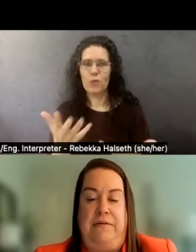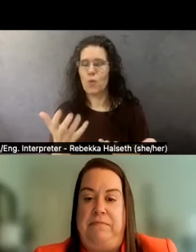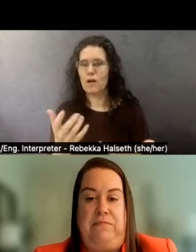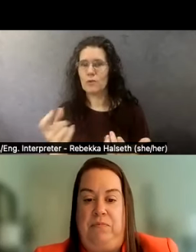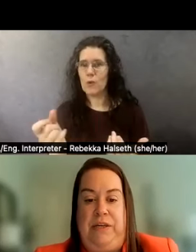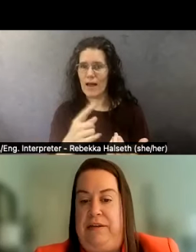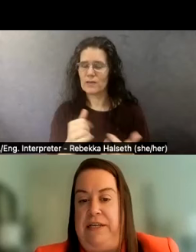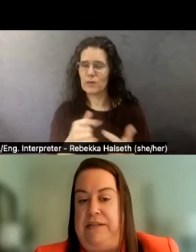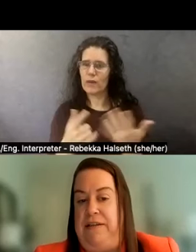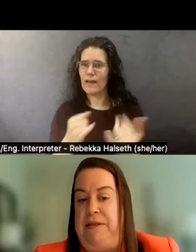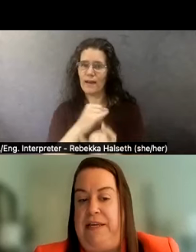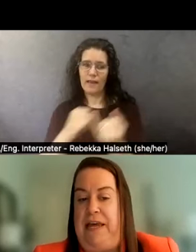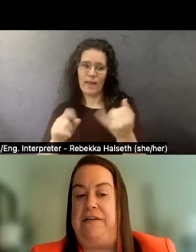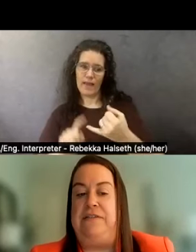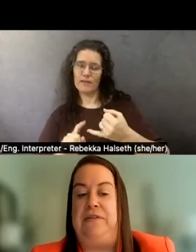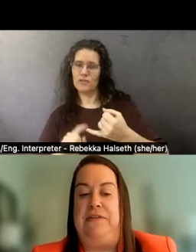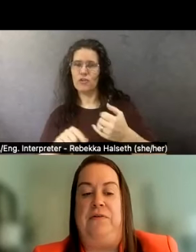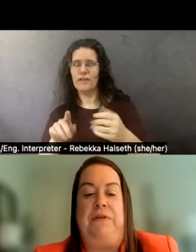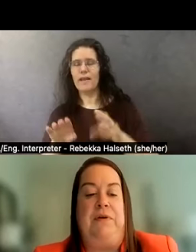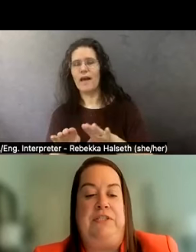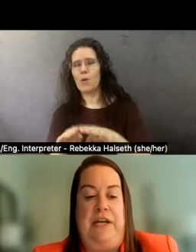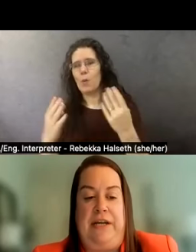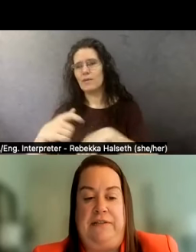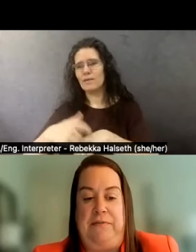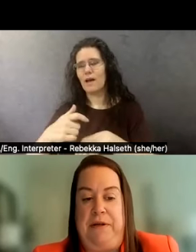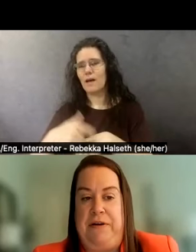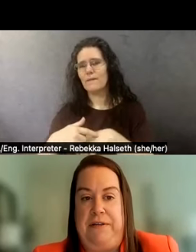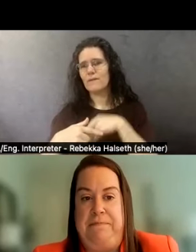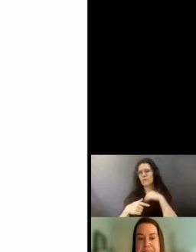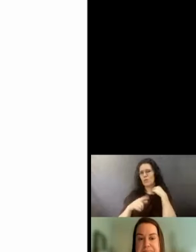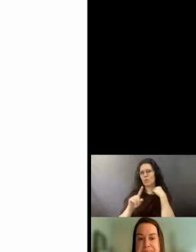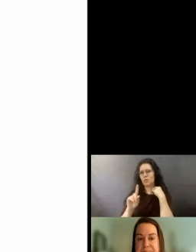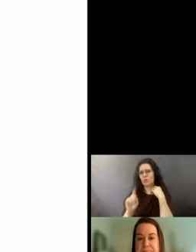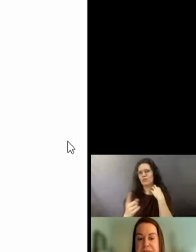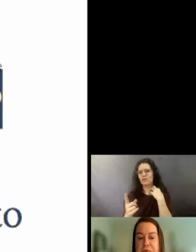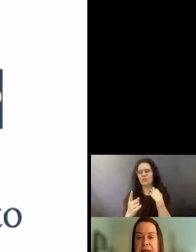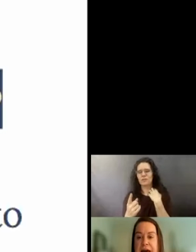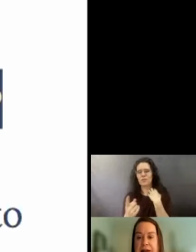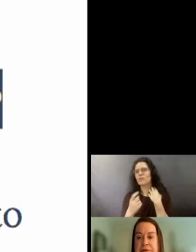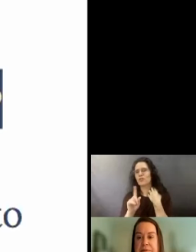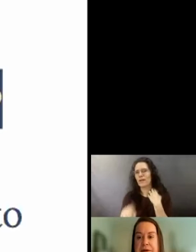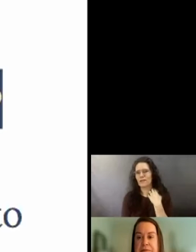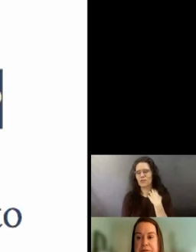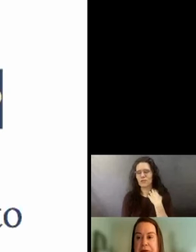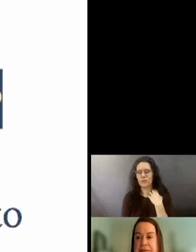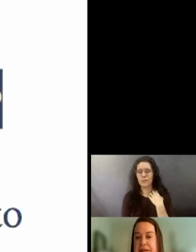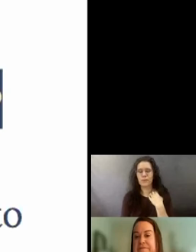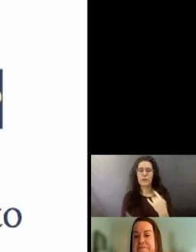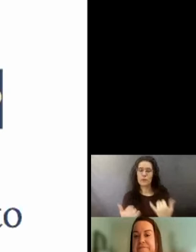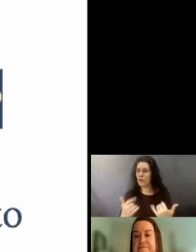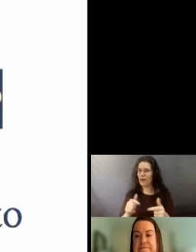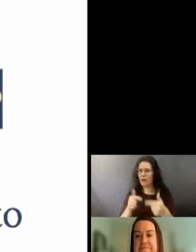ask them, we can get to them at the end during this open question and answer period. So with that, I will turn it back over to